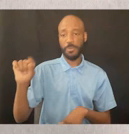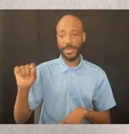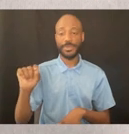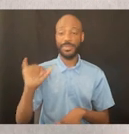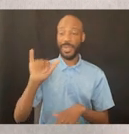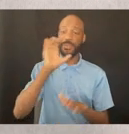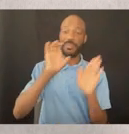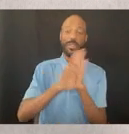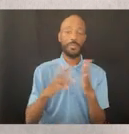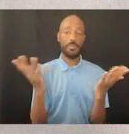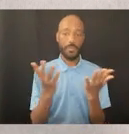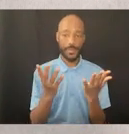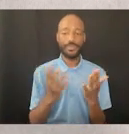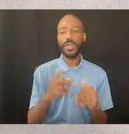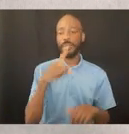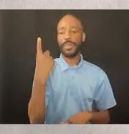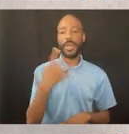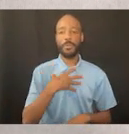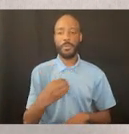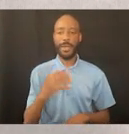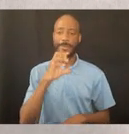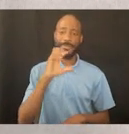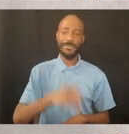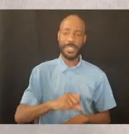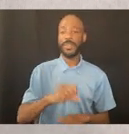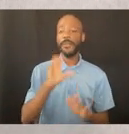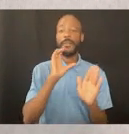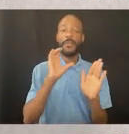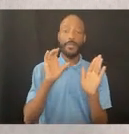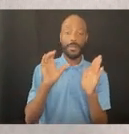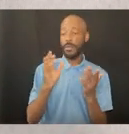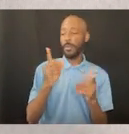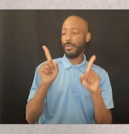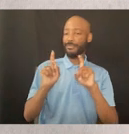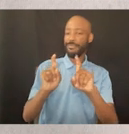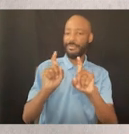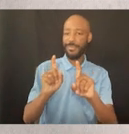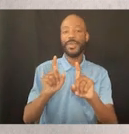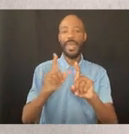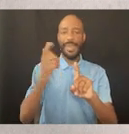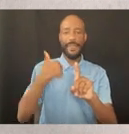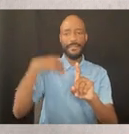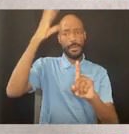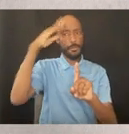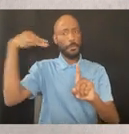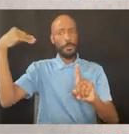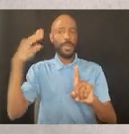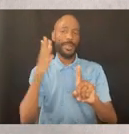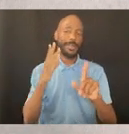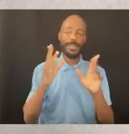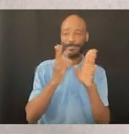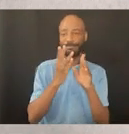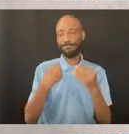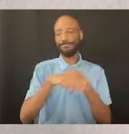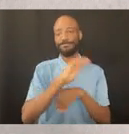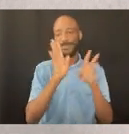a black and white vintage photograph of two women fashionably dressed with face masks attached to their large sun hats. The work was